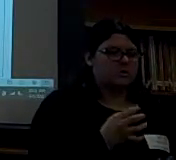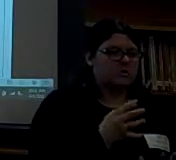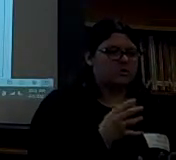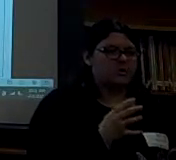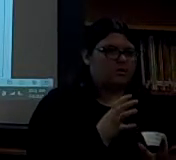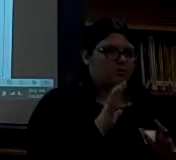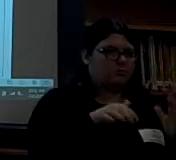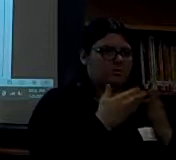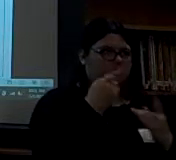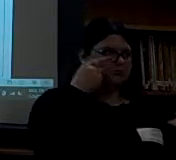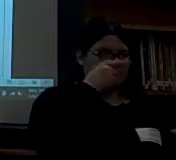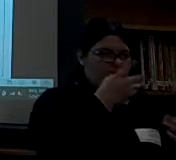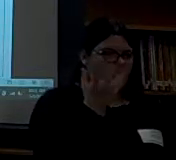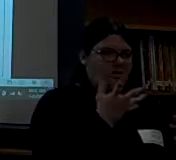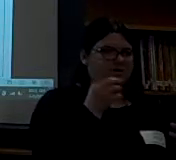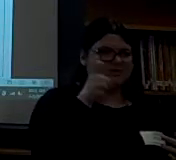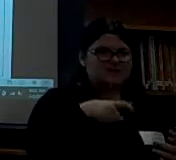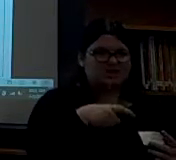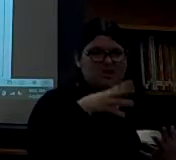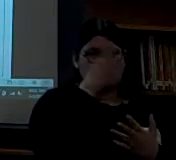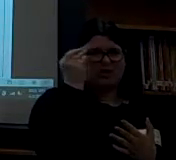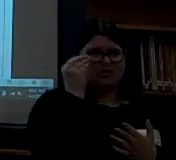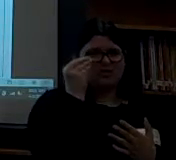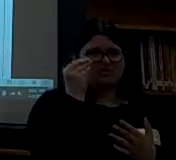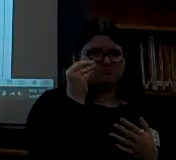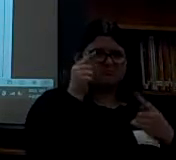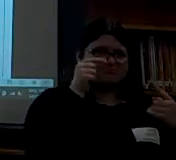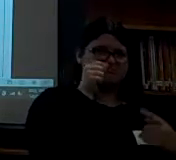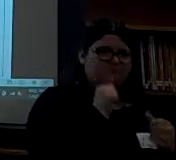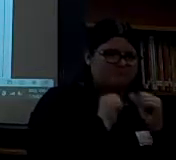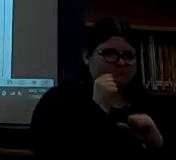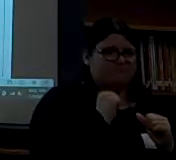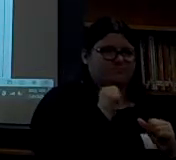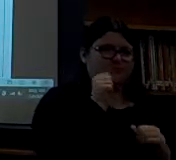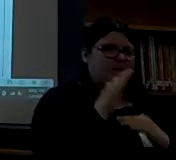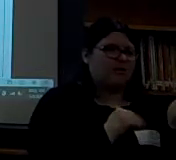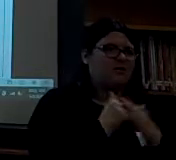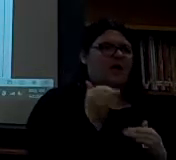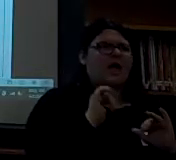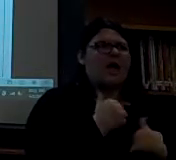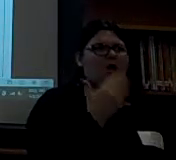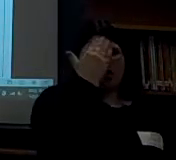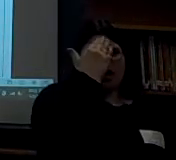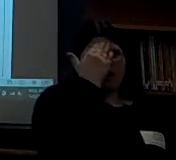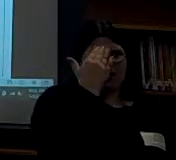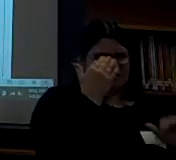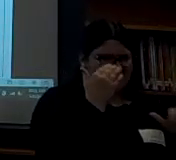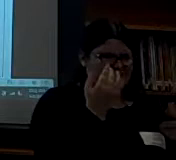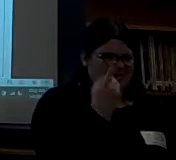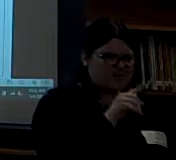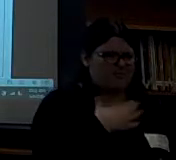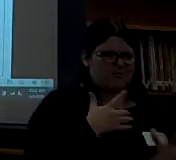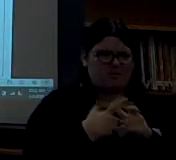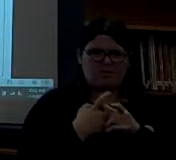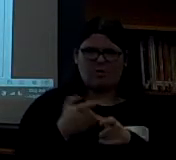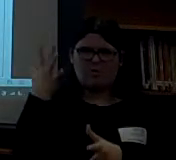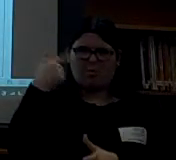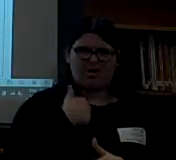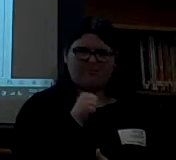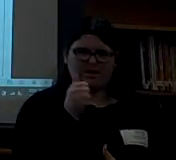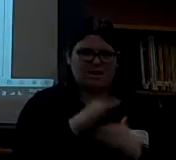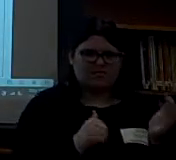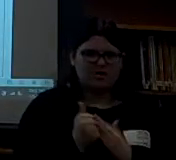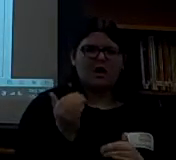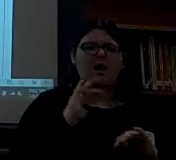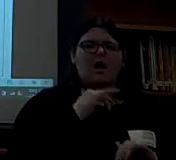point of all of this is he needs to learn to handle his discomfort, and that's going to be, how do I know that that's what's going on, that my run is because I'm uncomfortable,